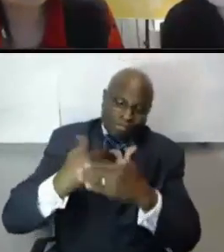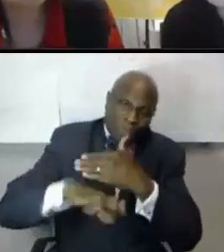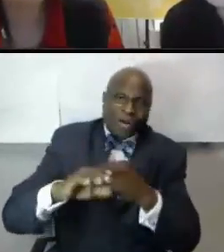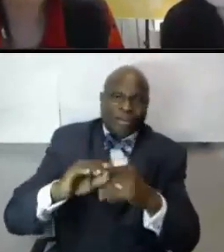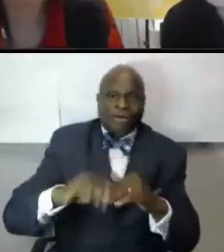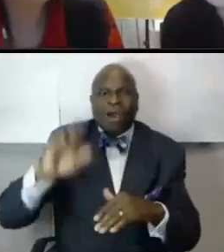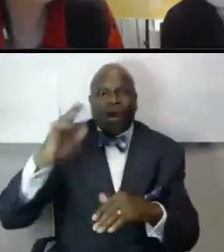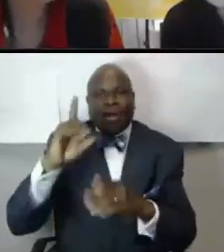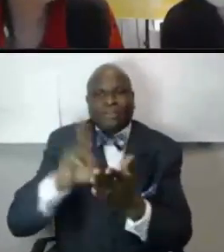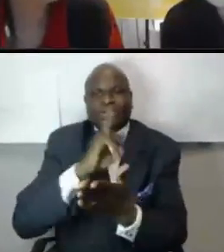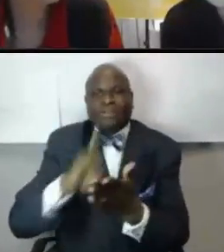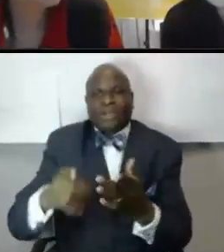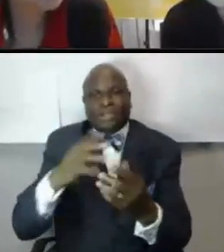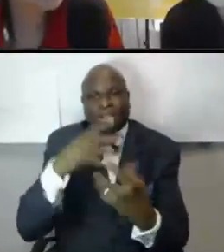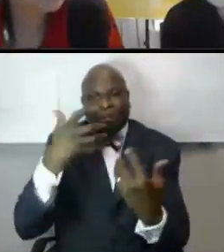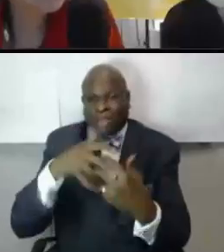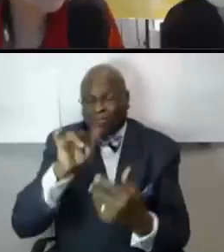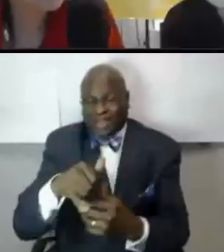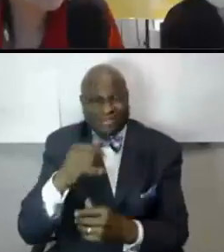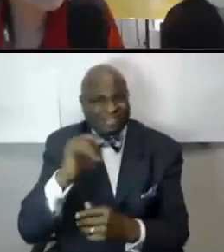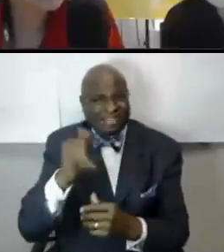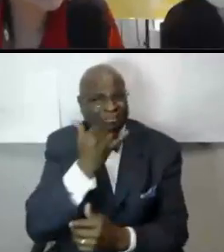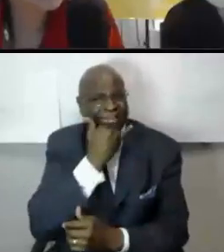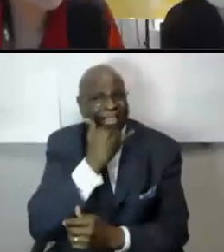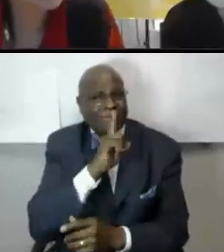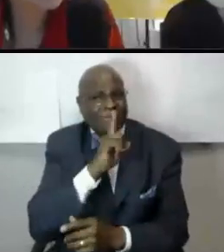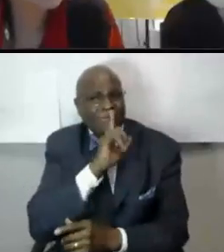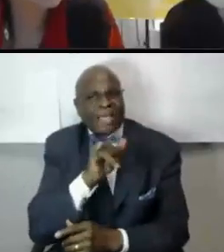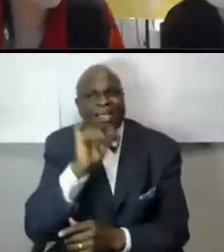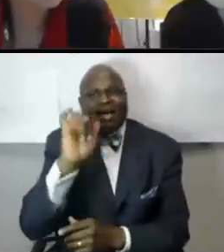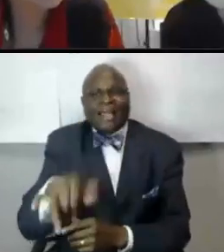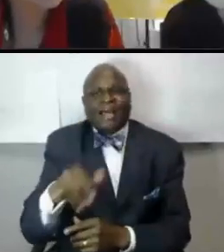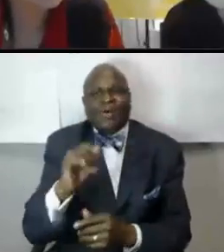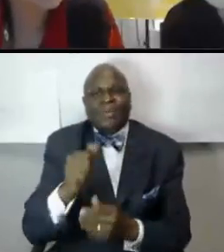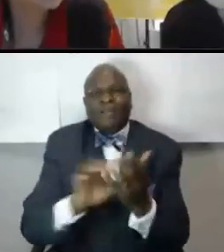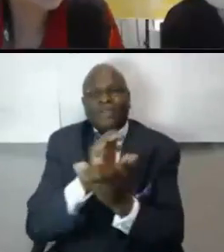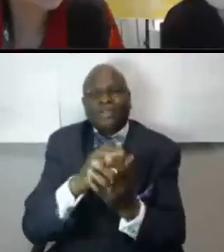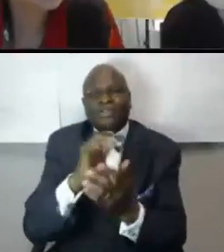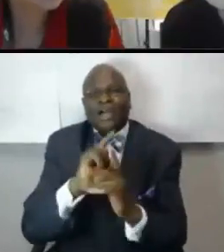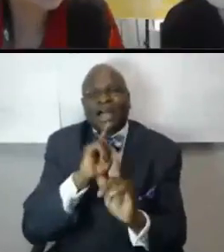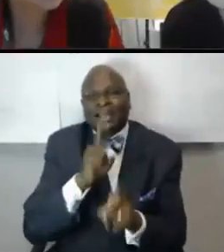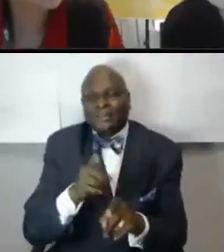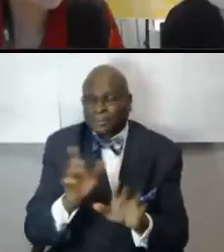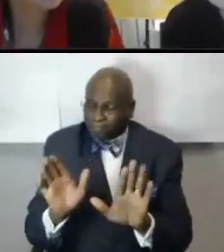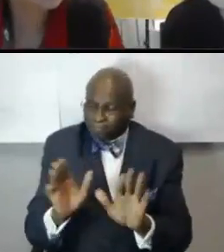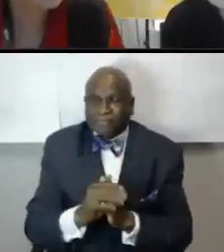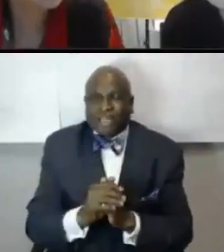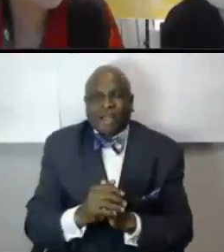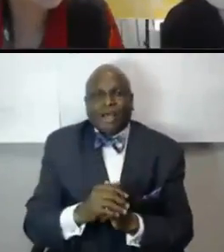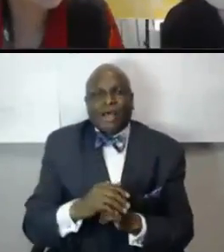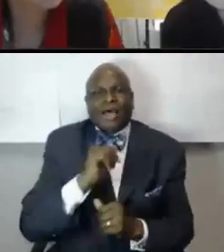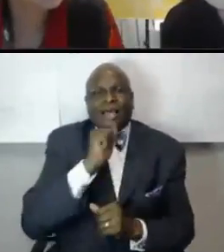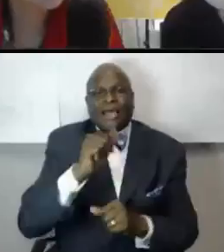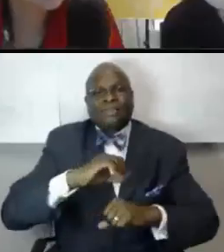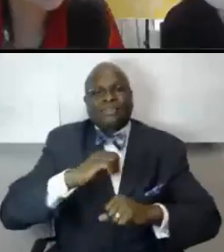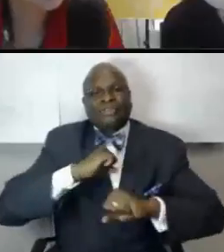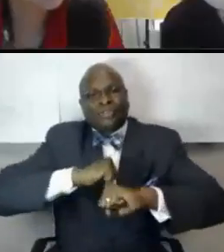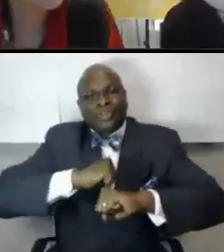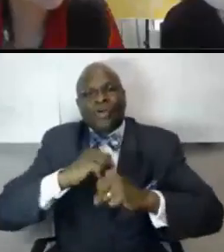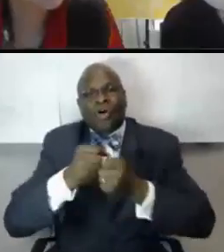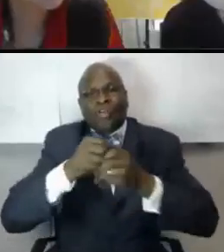know why discrimination is combined with that. That's a mistake, actually. So that's going to be confusing to answer. Insecure or lost